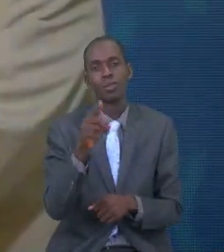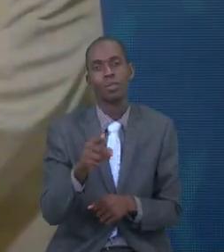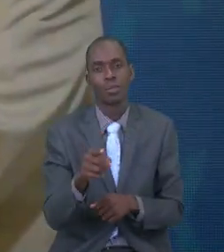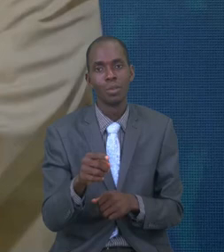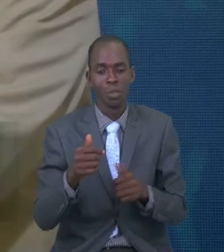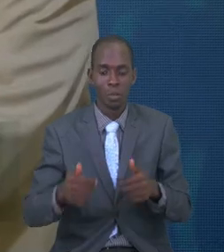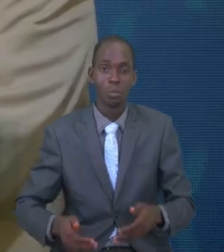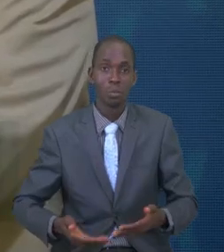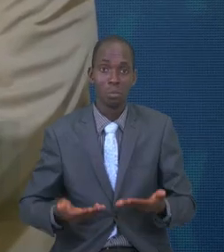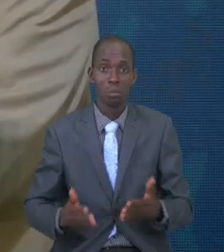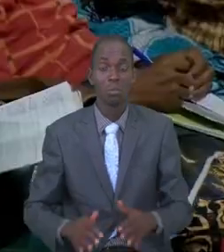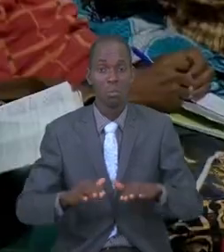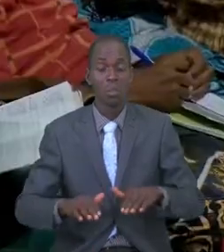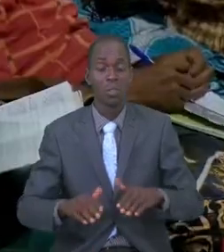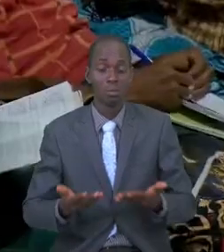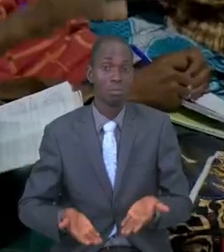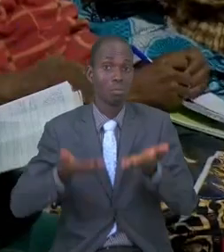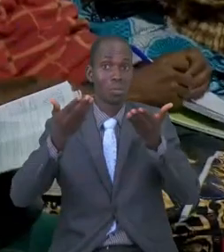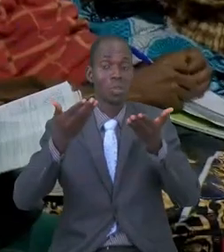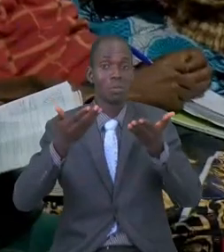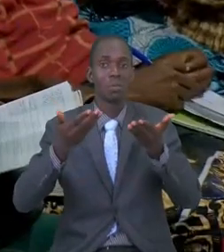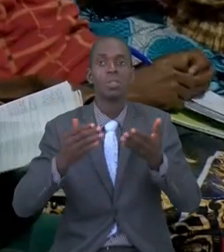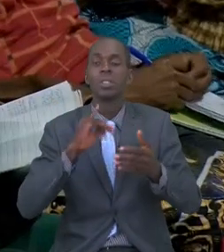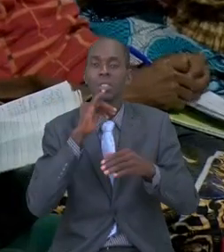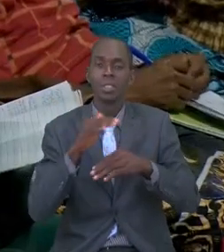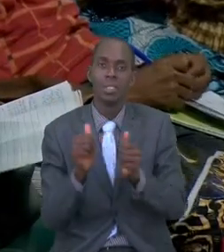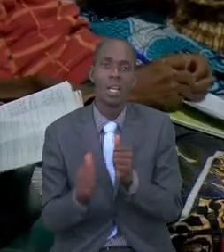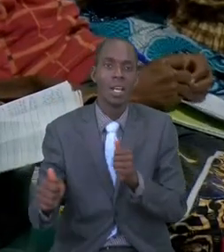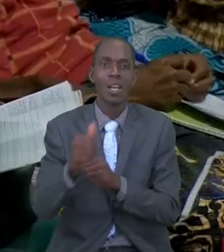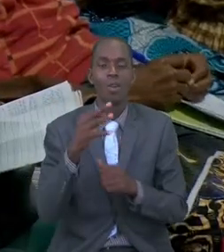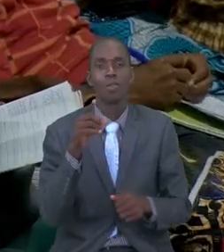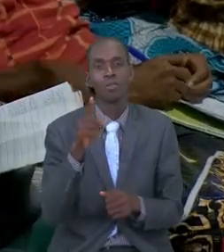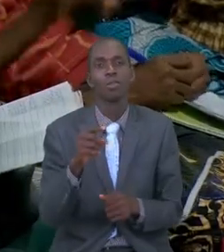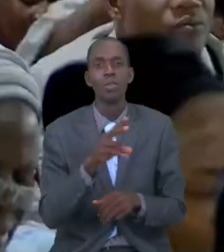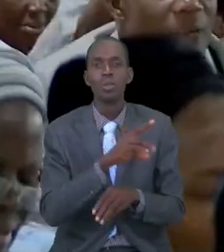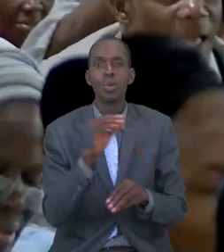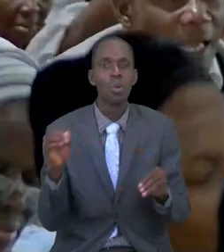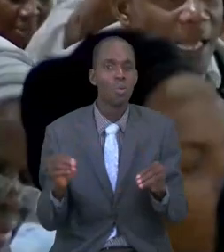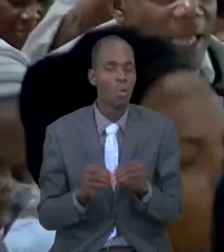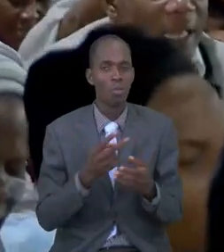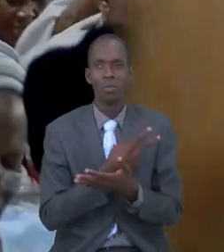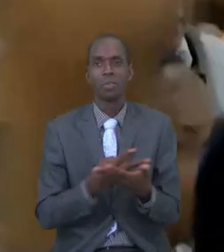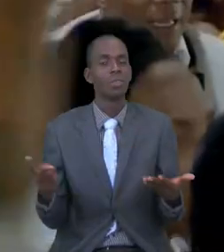Promotion ahead of you. No failure anymore.